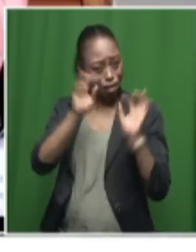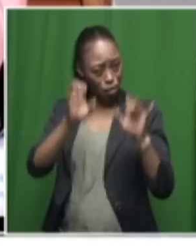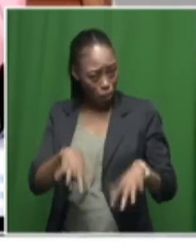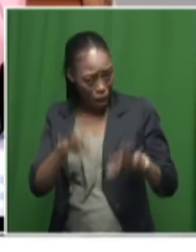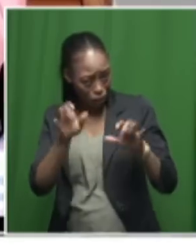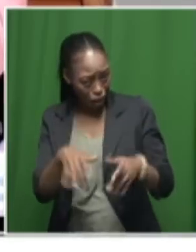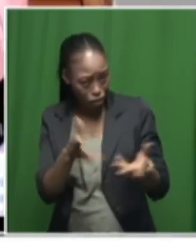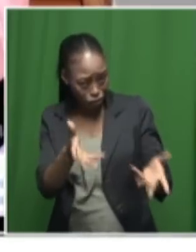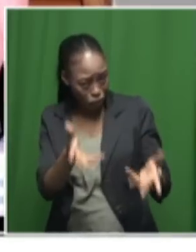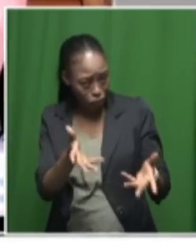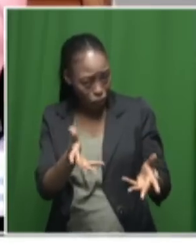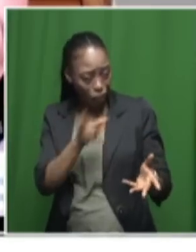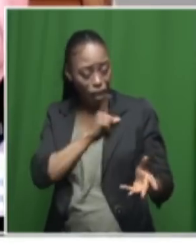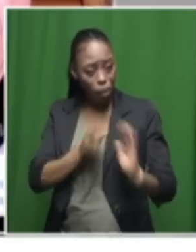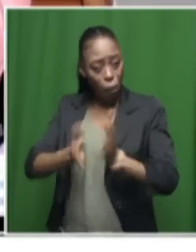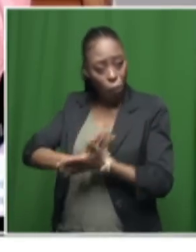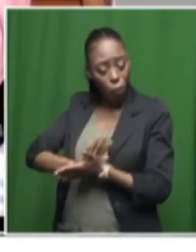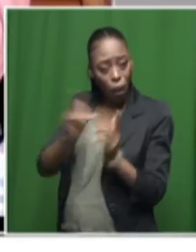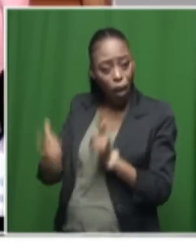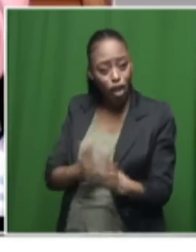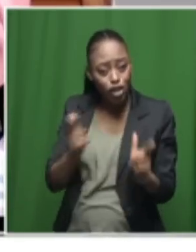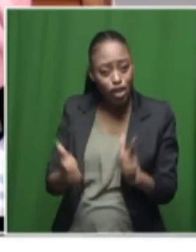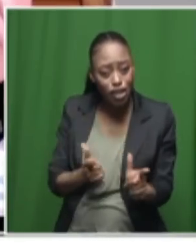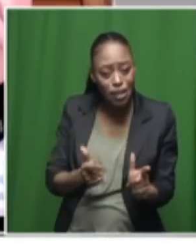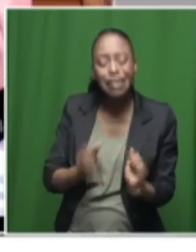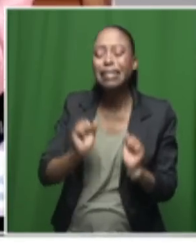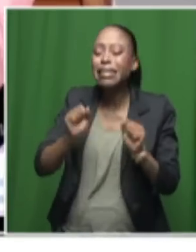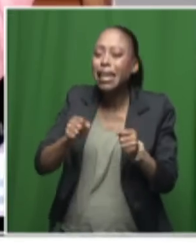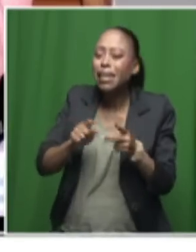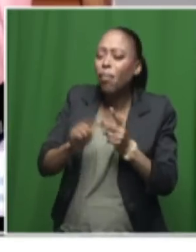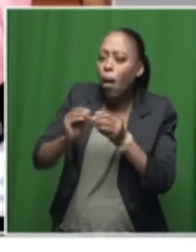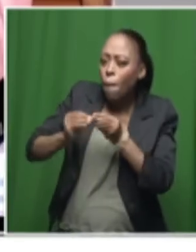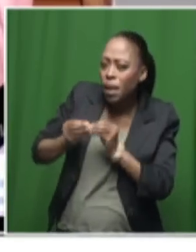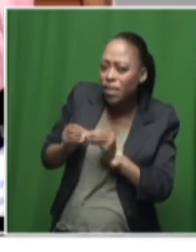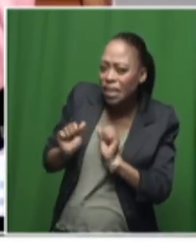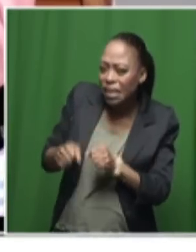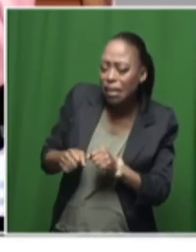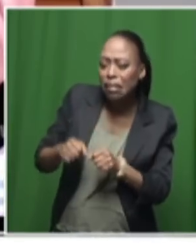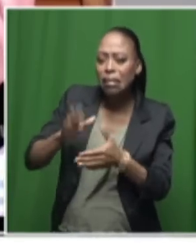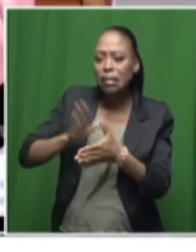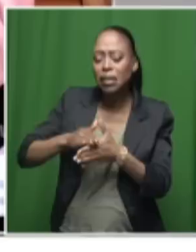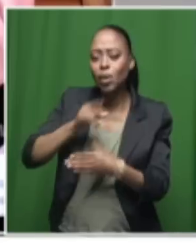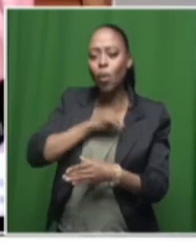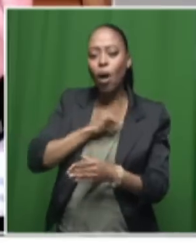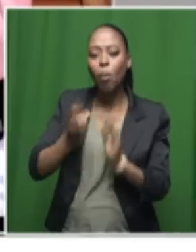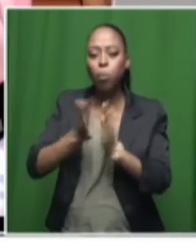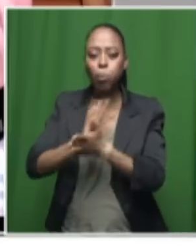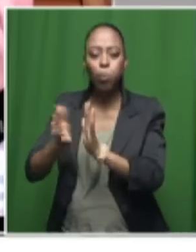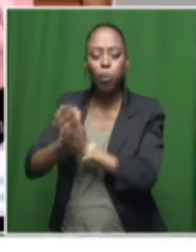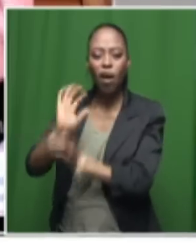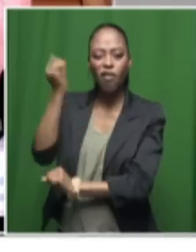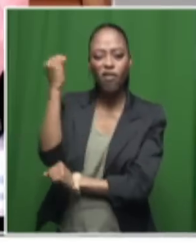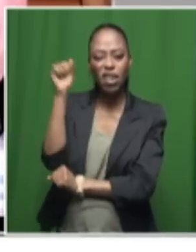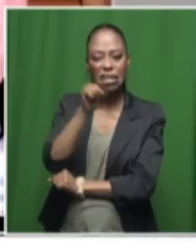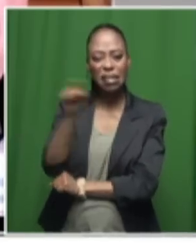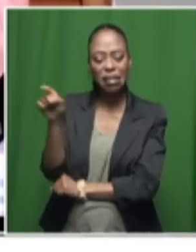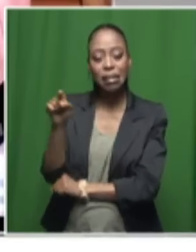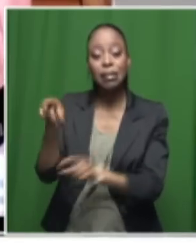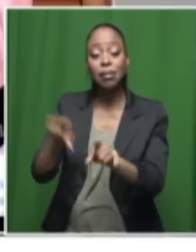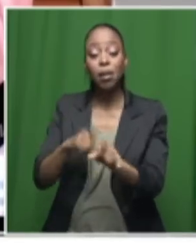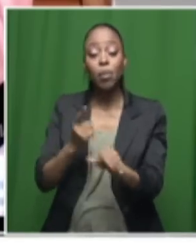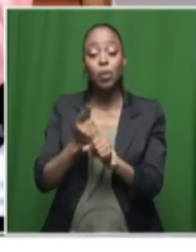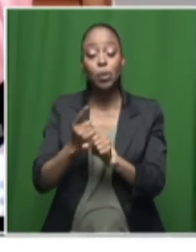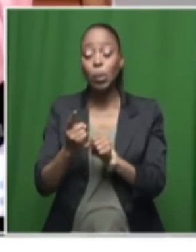floods that brought a disruption to logistics. We understand that, as well as manufacturing because of damaged factories. And we saw